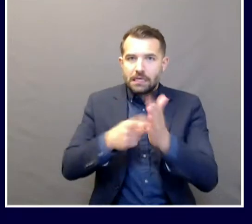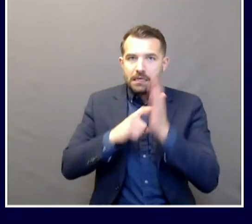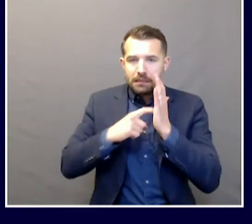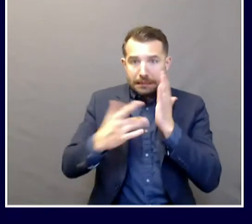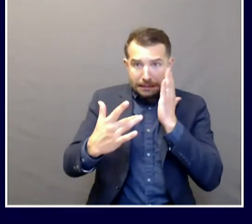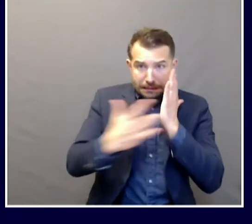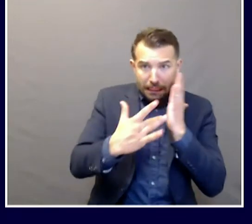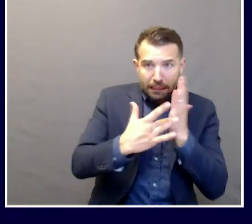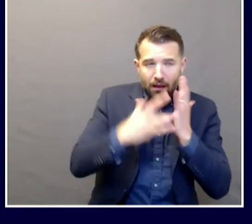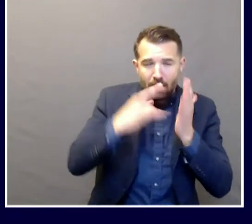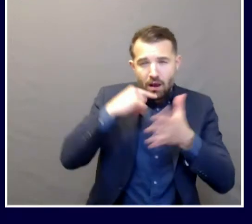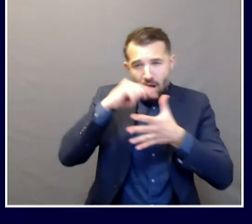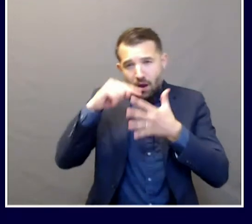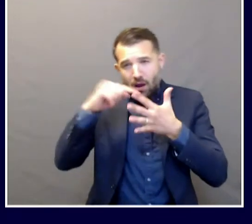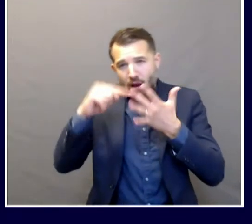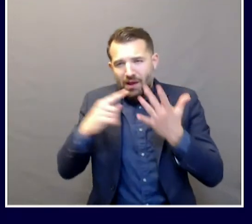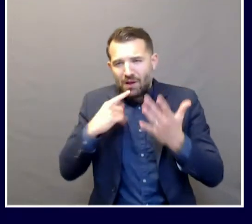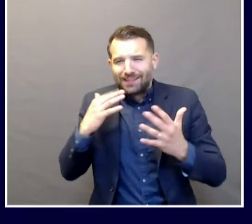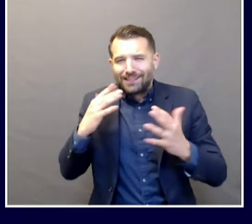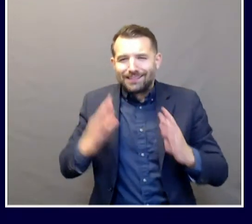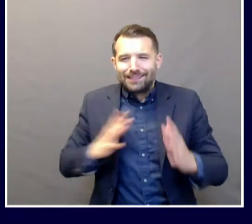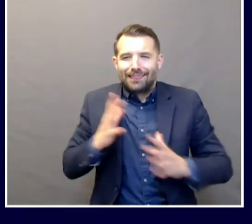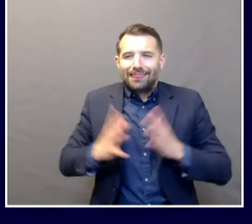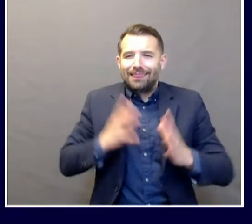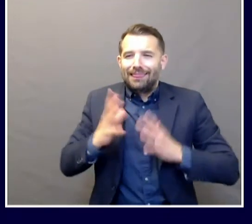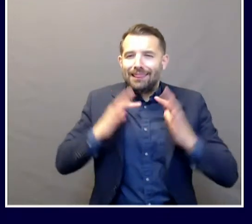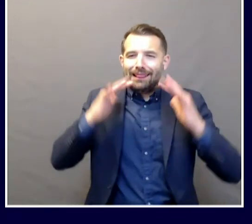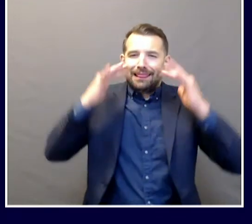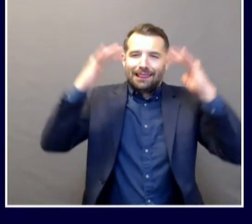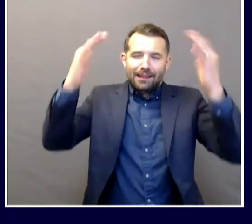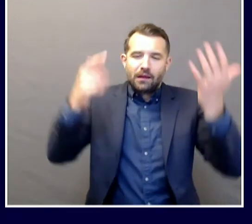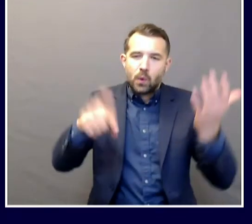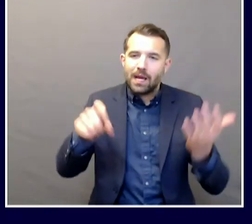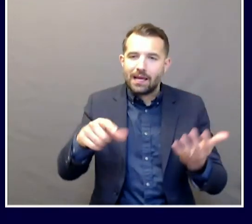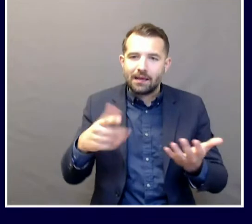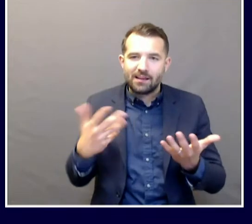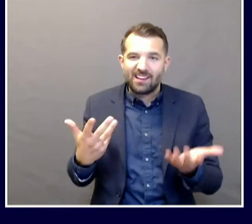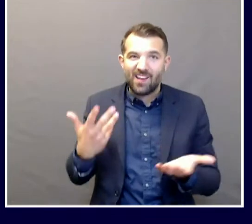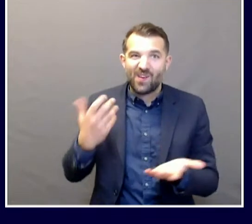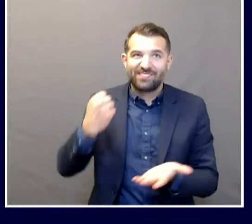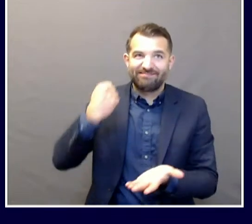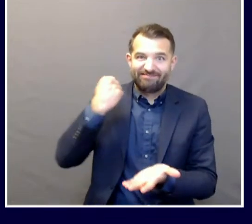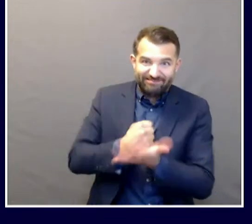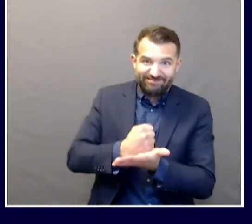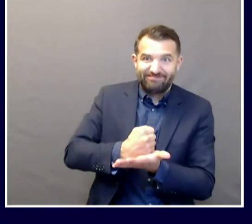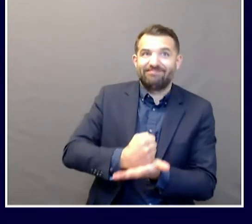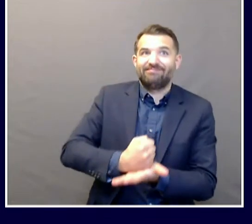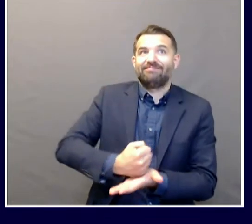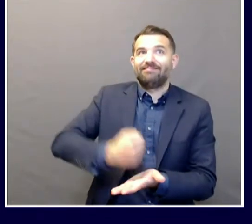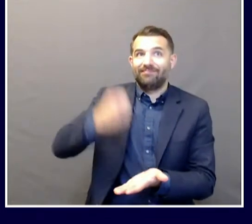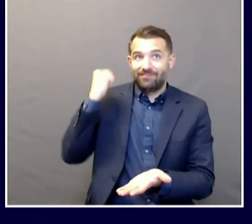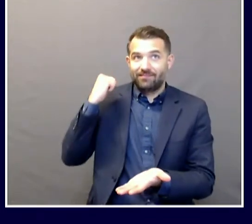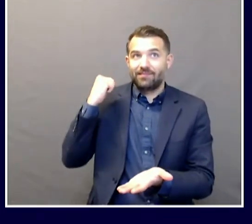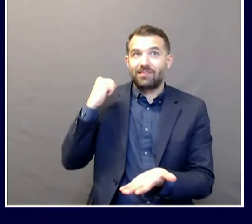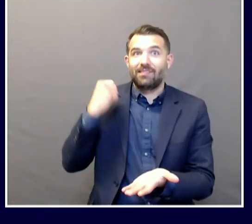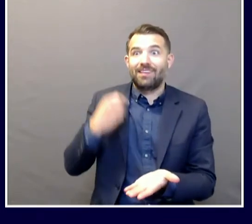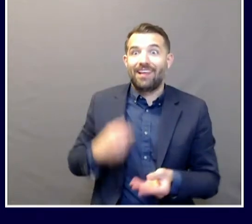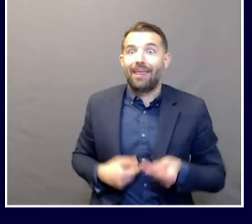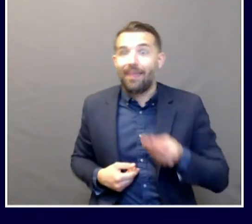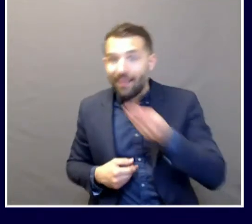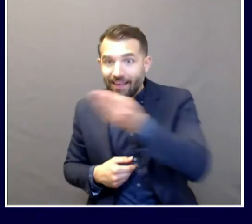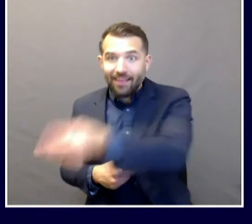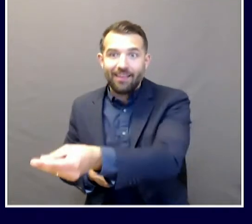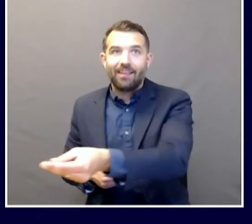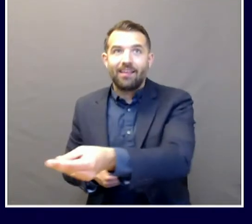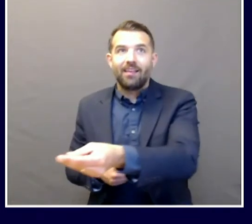There is a notion that if the patent protection is removed and the patents are issued or a compulsory license is issued, then folks